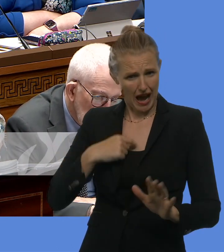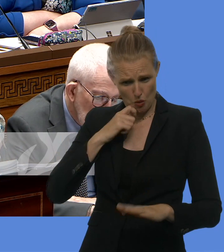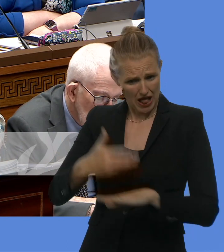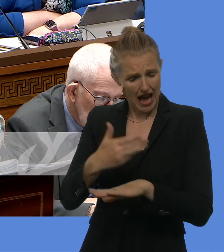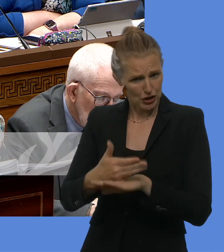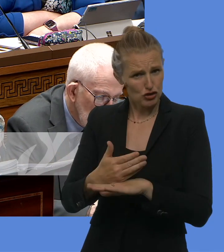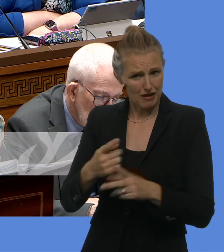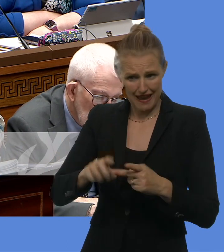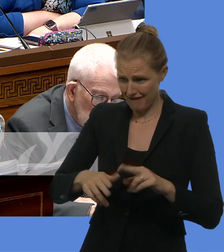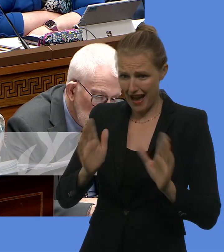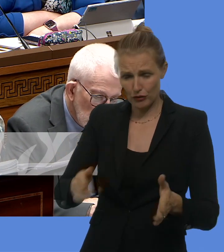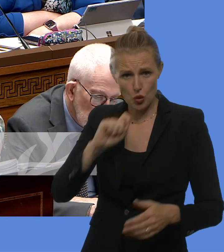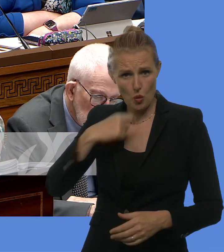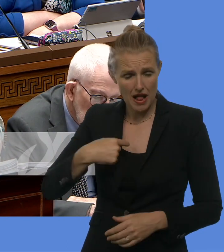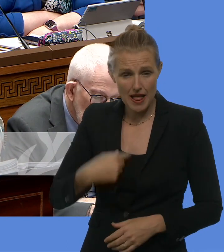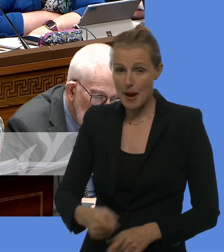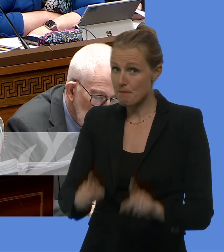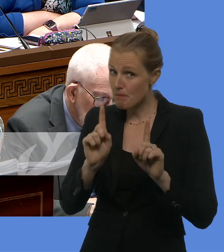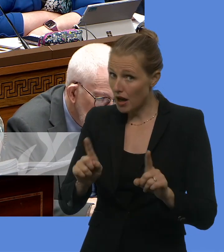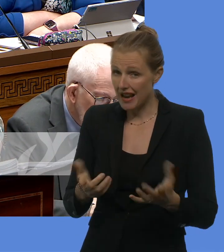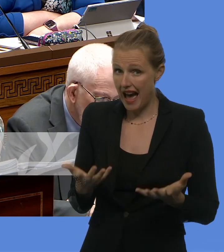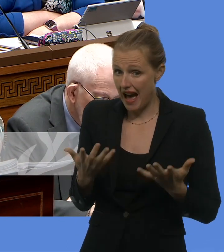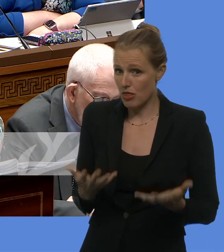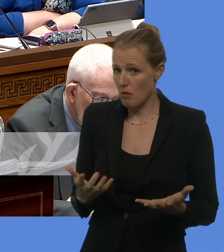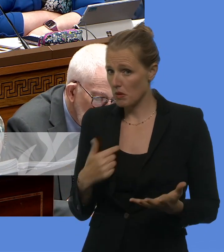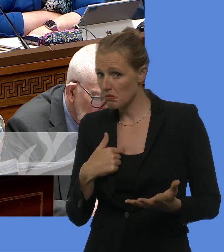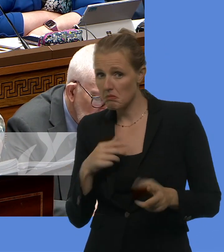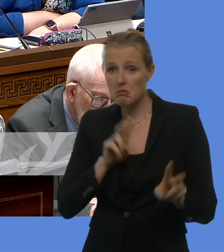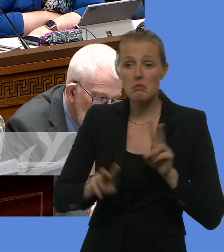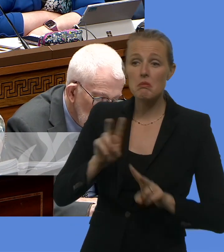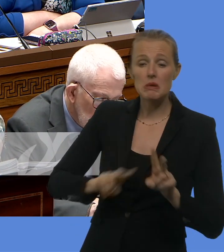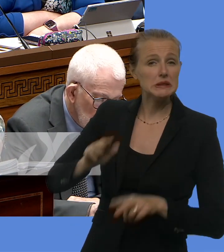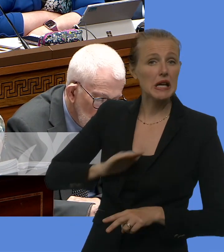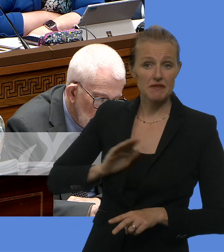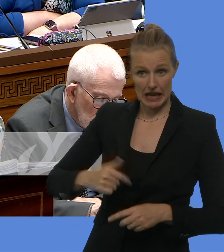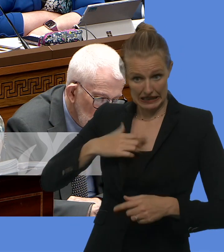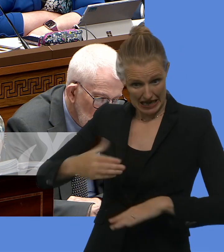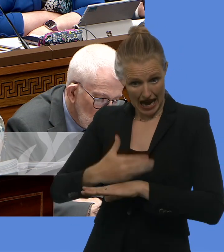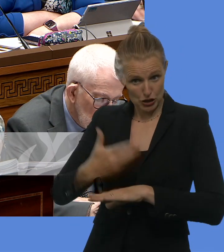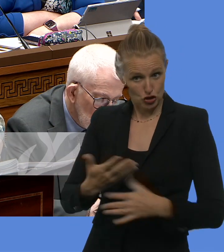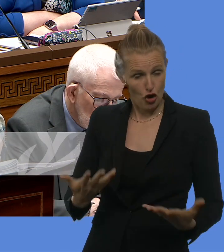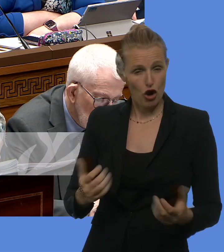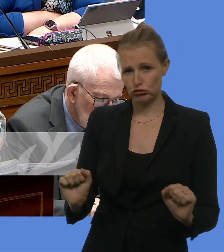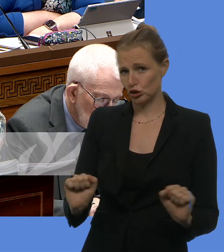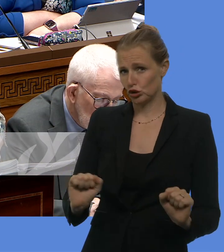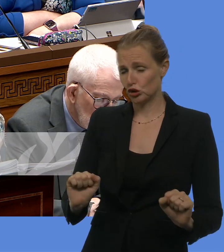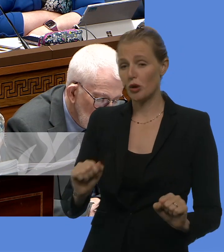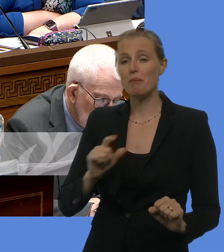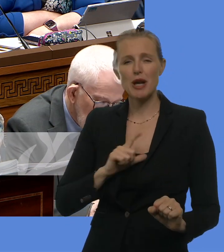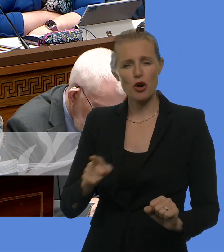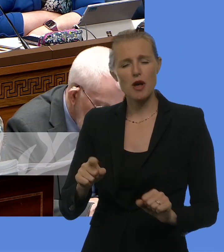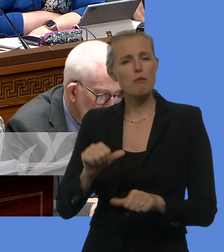as considered necessary. However, at this stage, I remain satisfied that no action on my part is yet required, as the